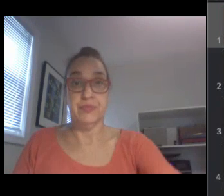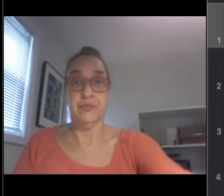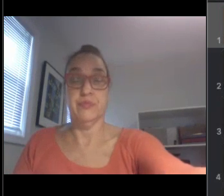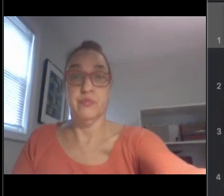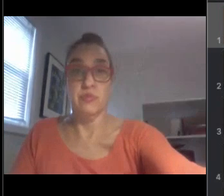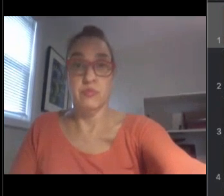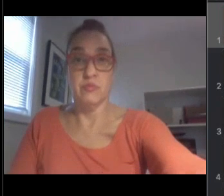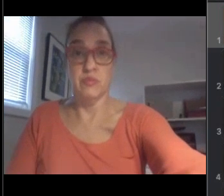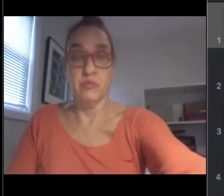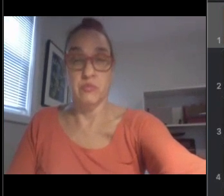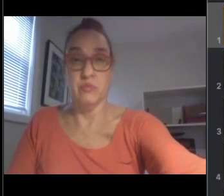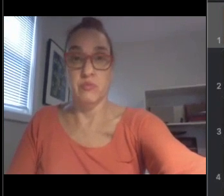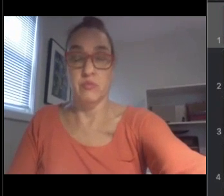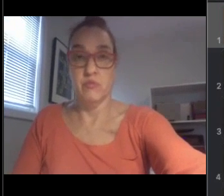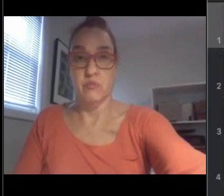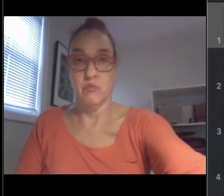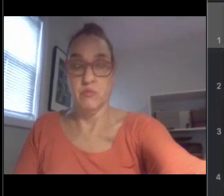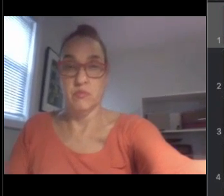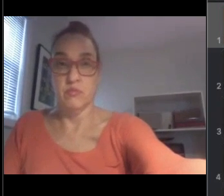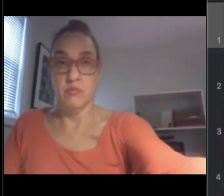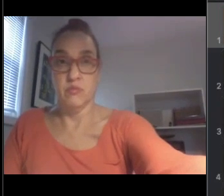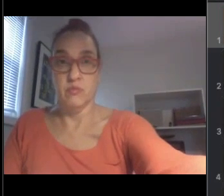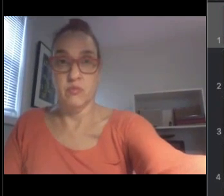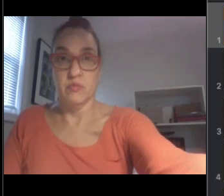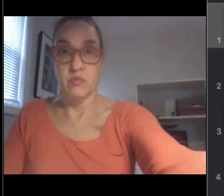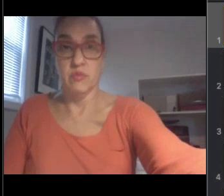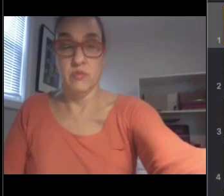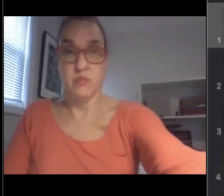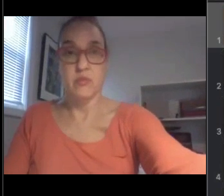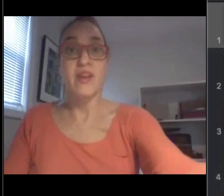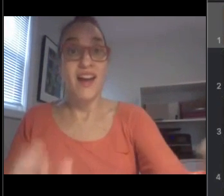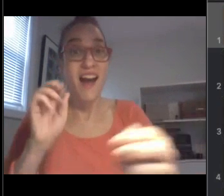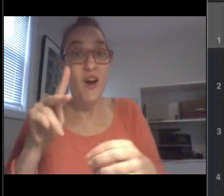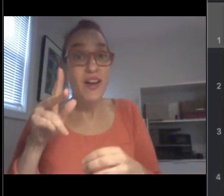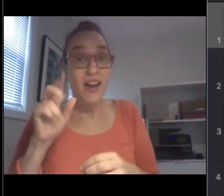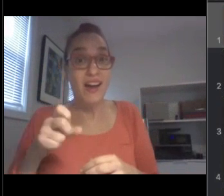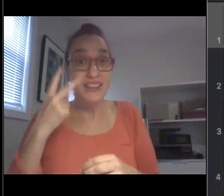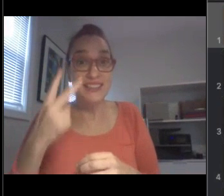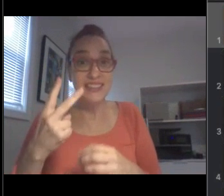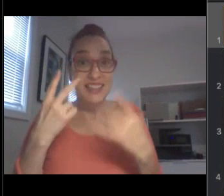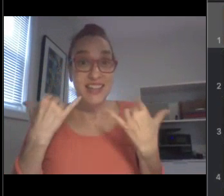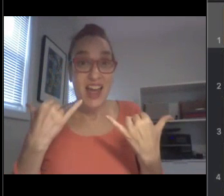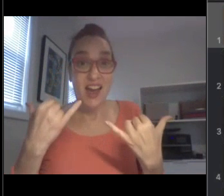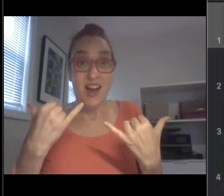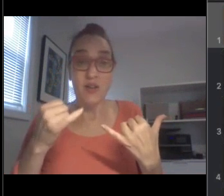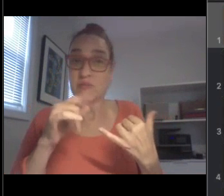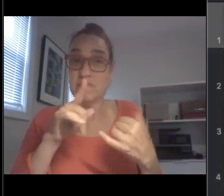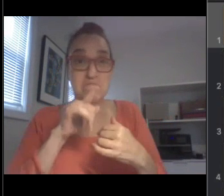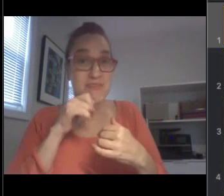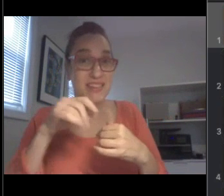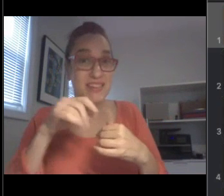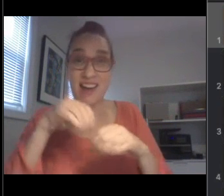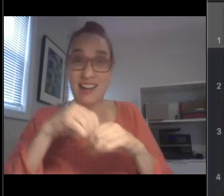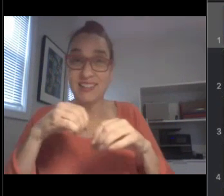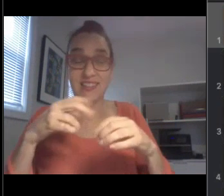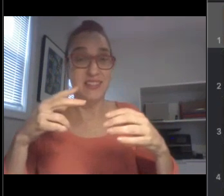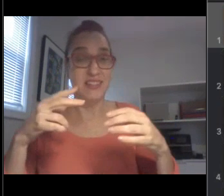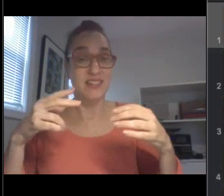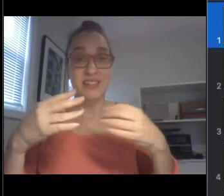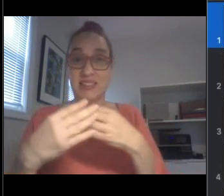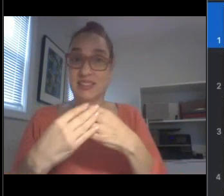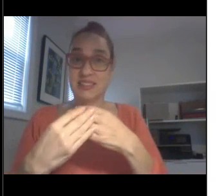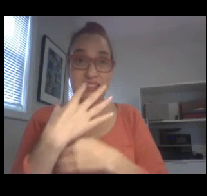It says it's showing it to you. I can see it now. It's not in the slideshow mode. Right, so let's say if I